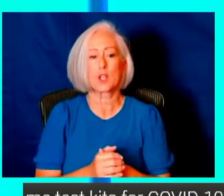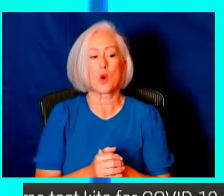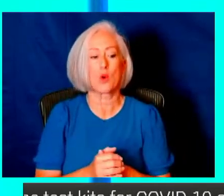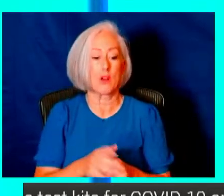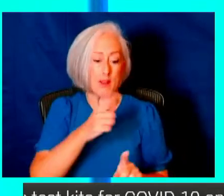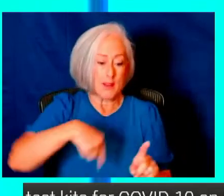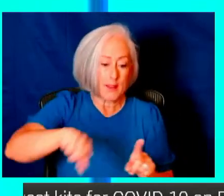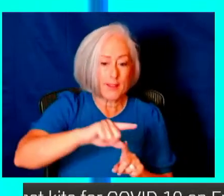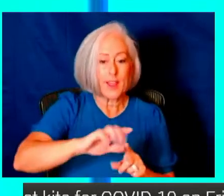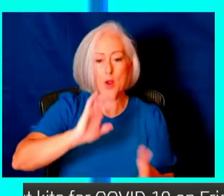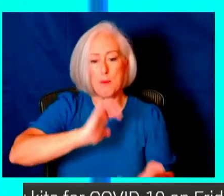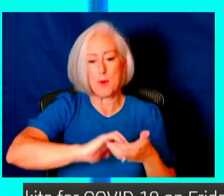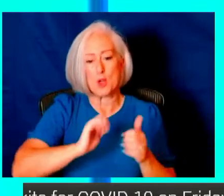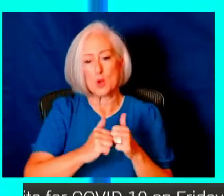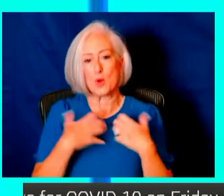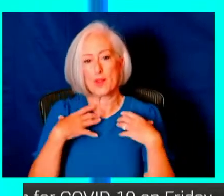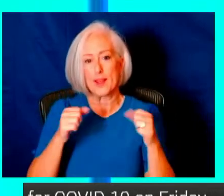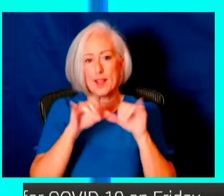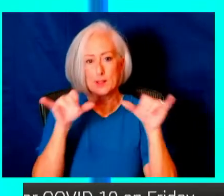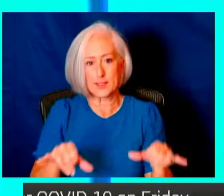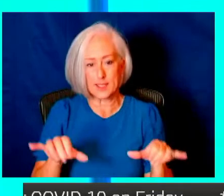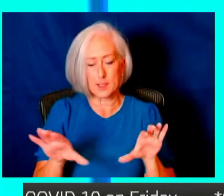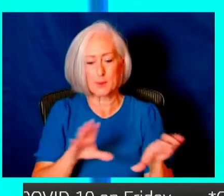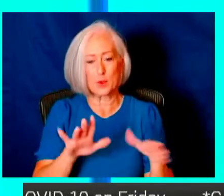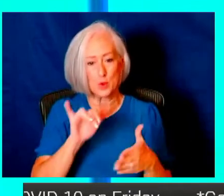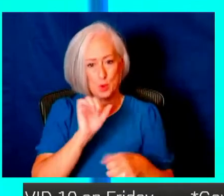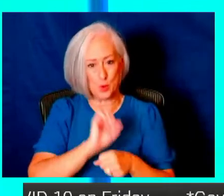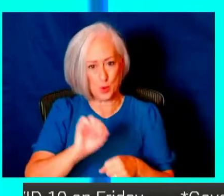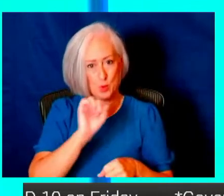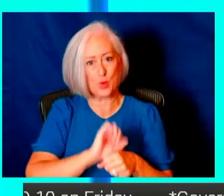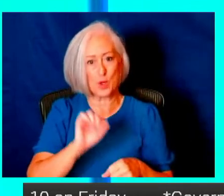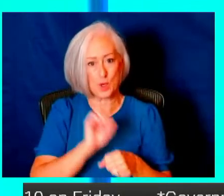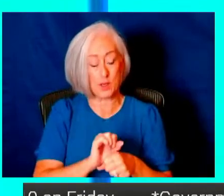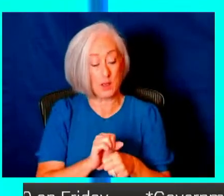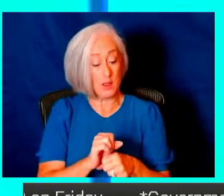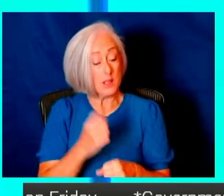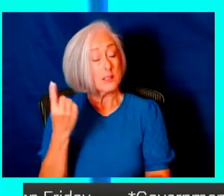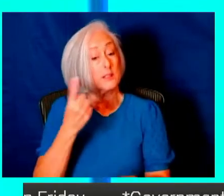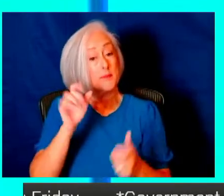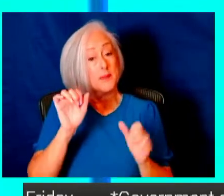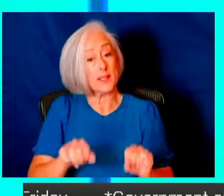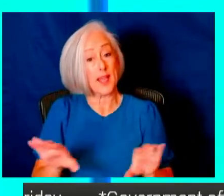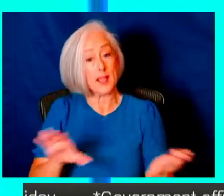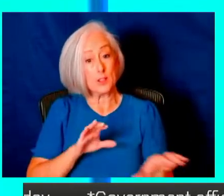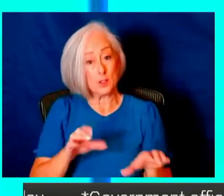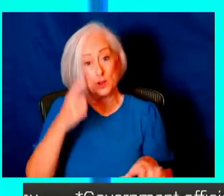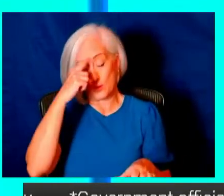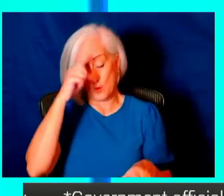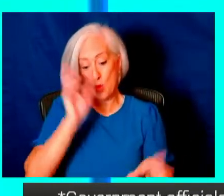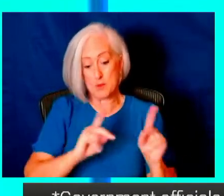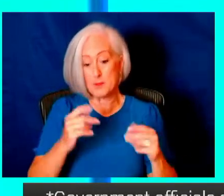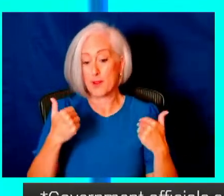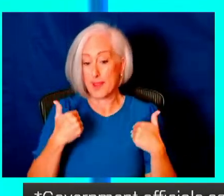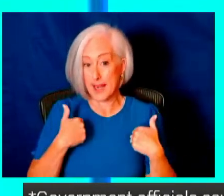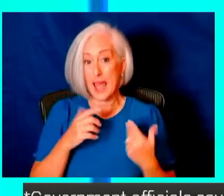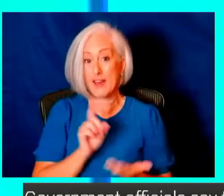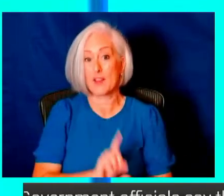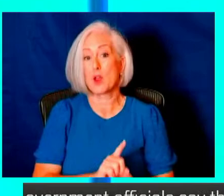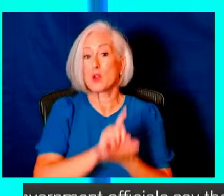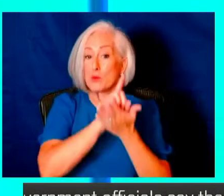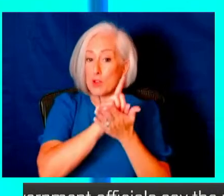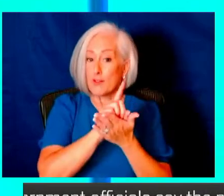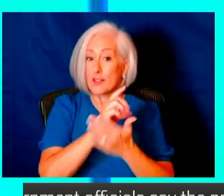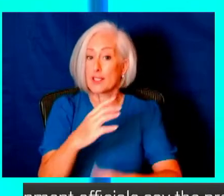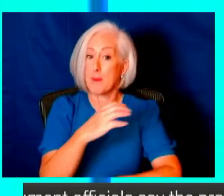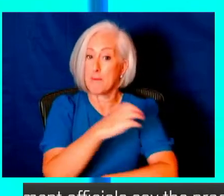system to do that work. But something that we can do as folks who have privilege and who have power to